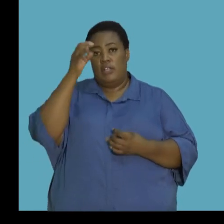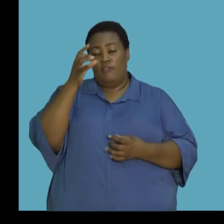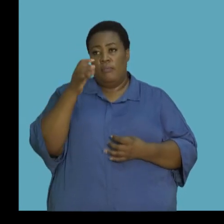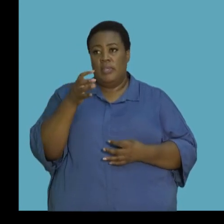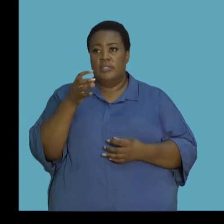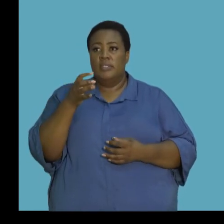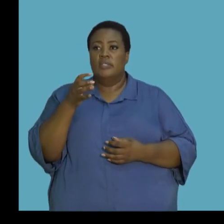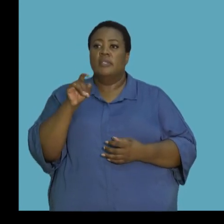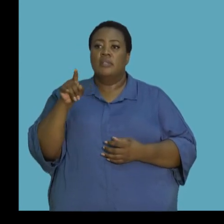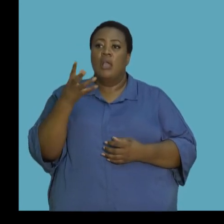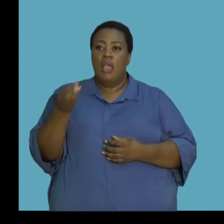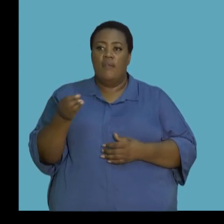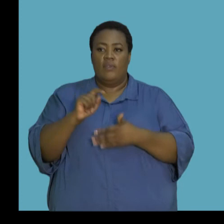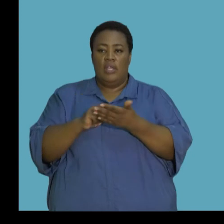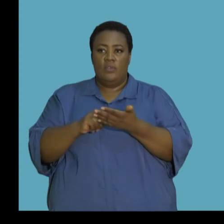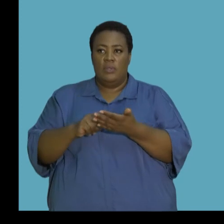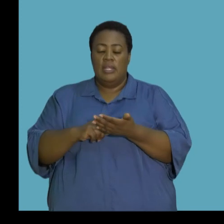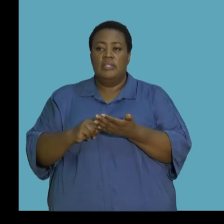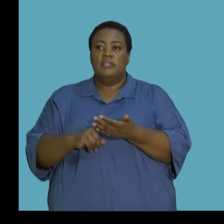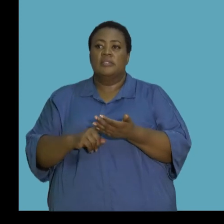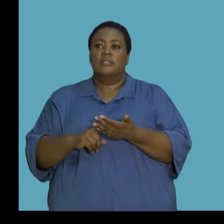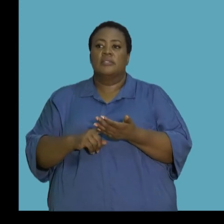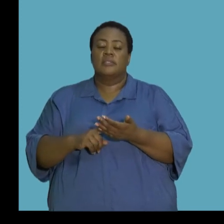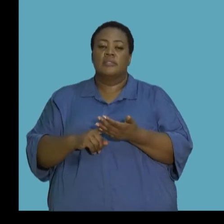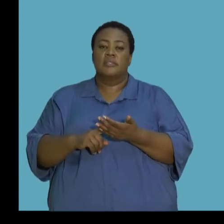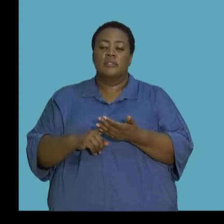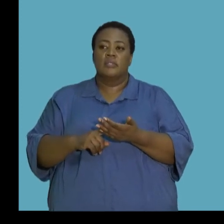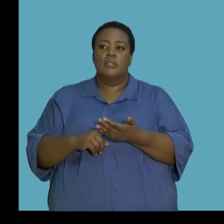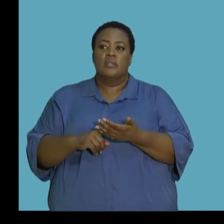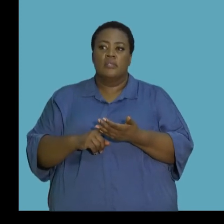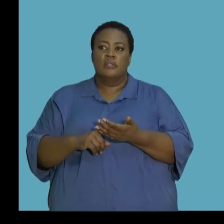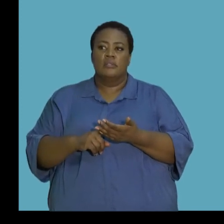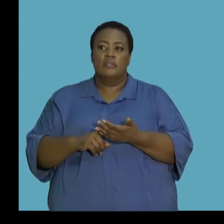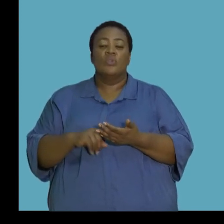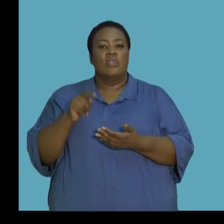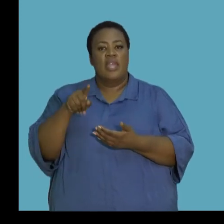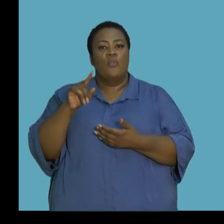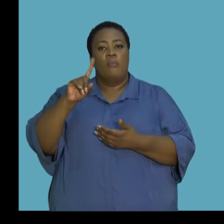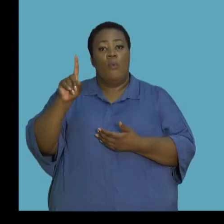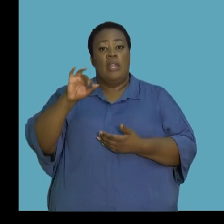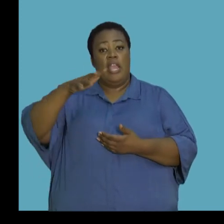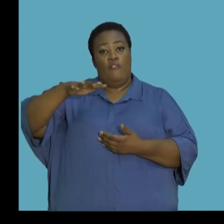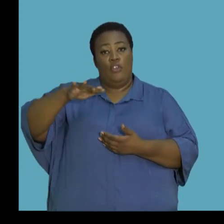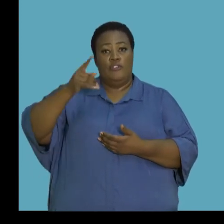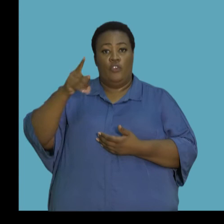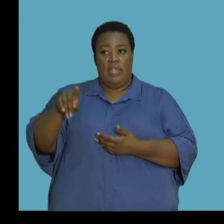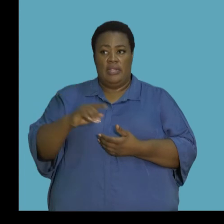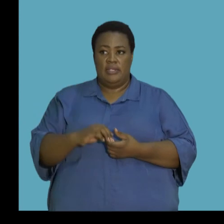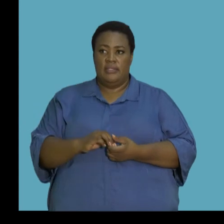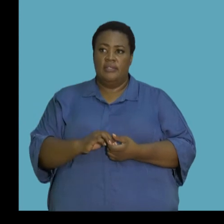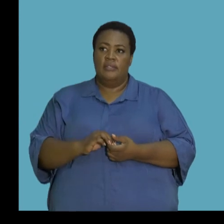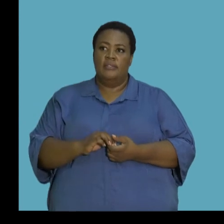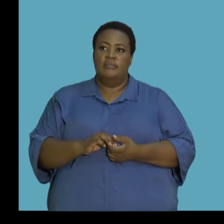we've got to be able to use information. So here you've got to calculate that, and so you would have got a value, and that value would be an